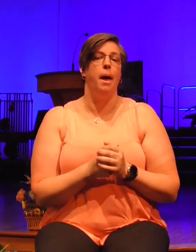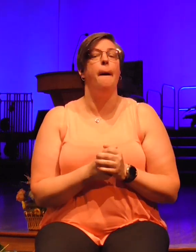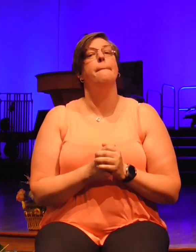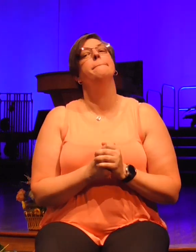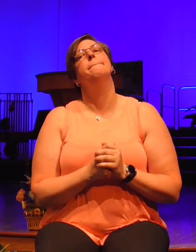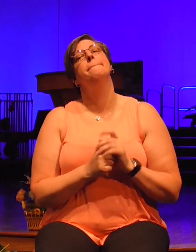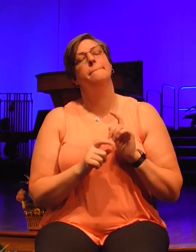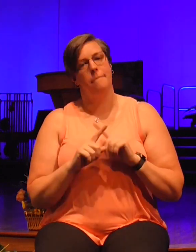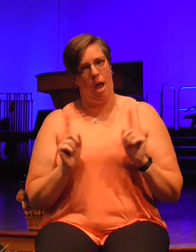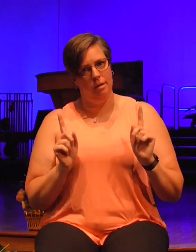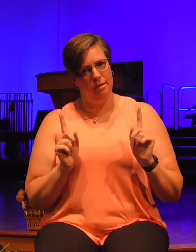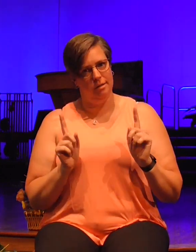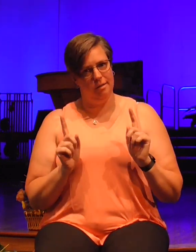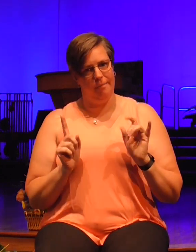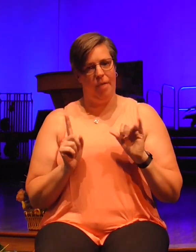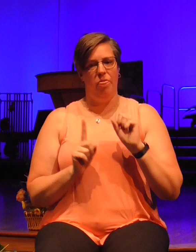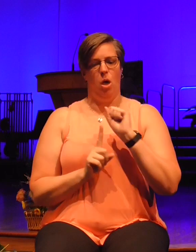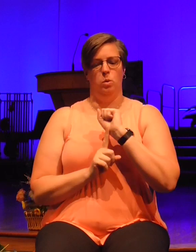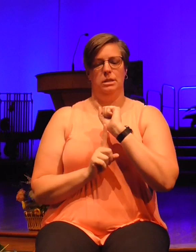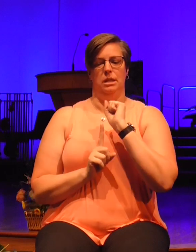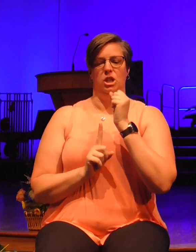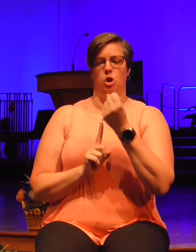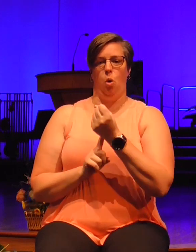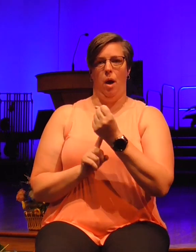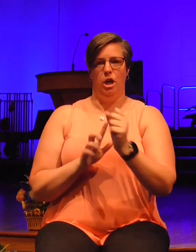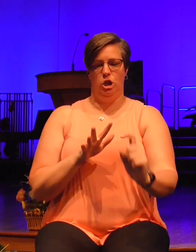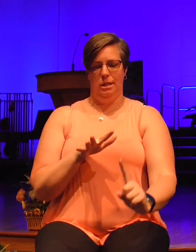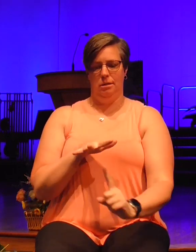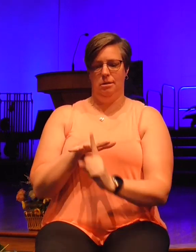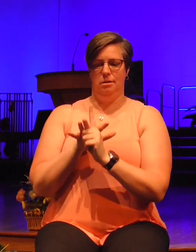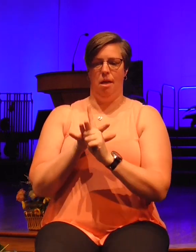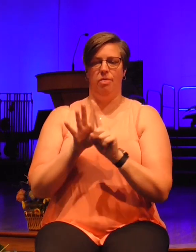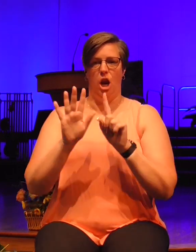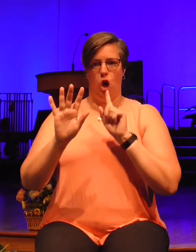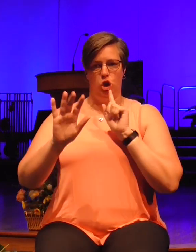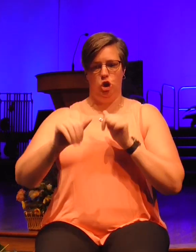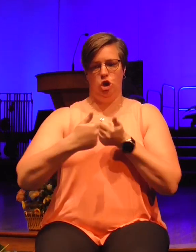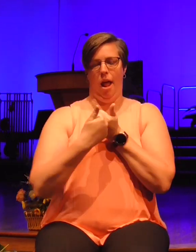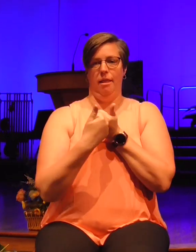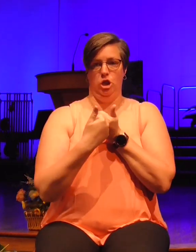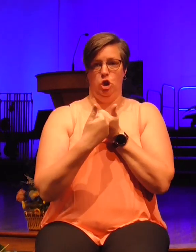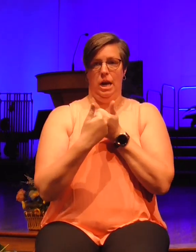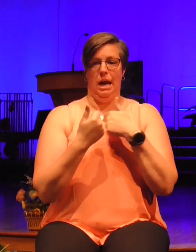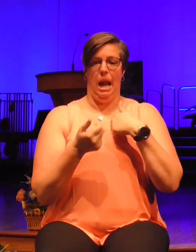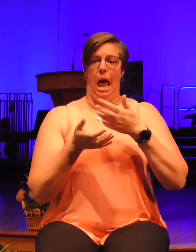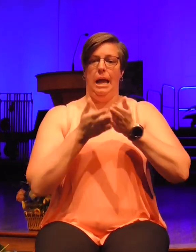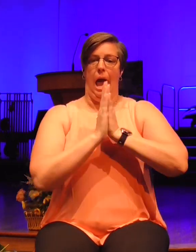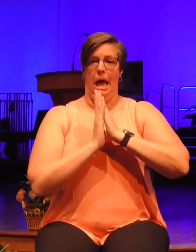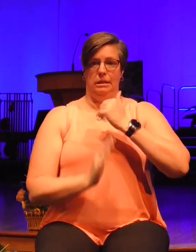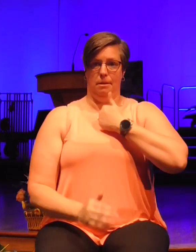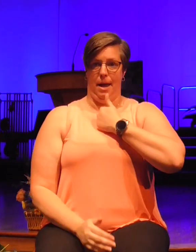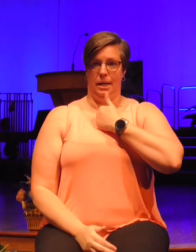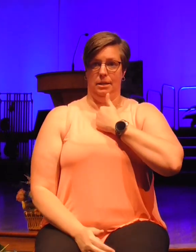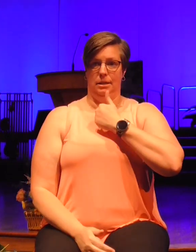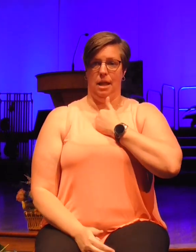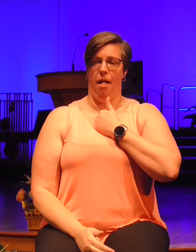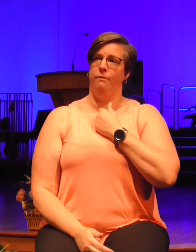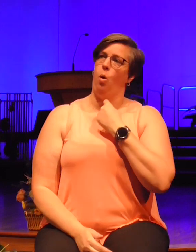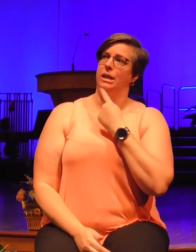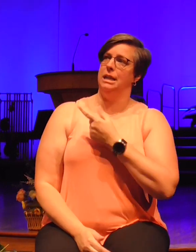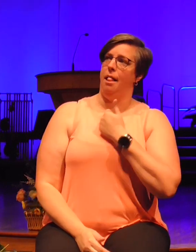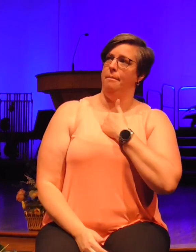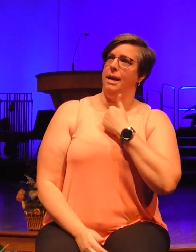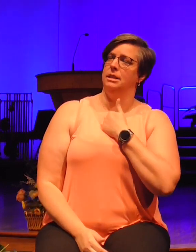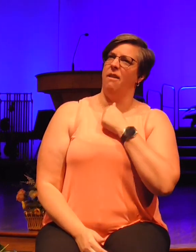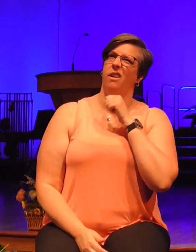those situations that show up, that are challenging, and I sometimes ask myself and tell myself, I don't